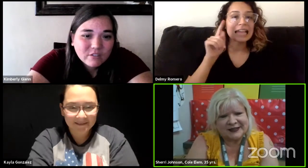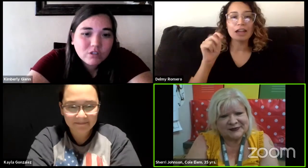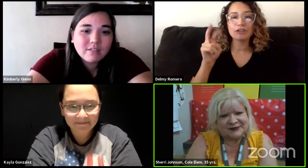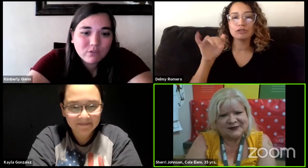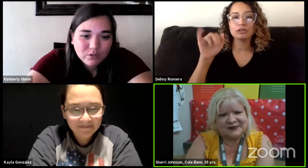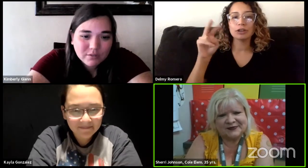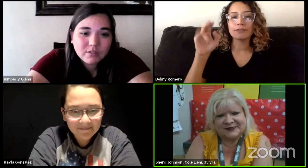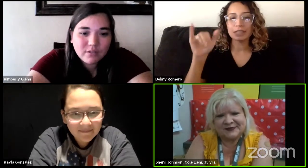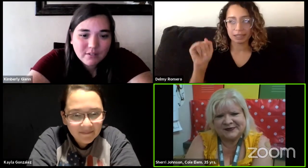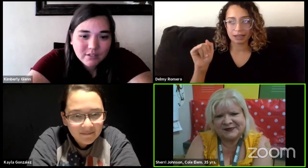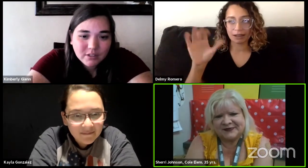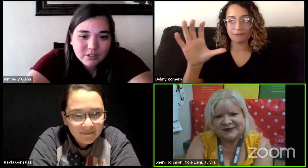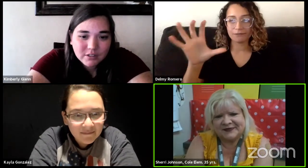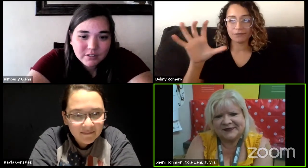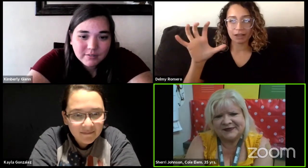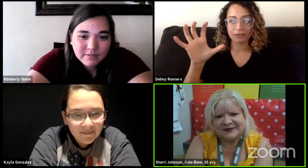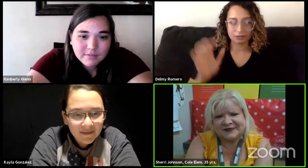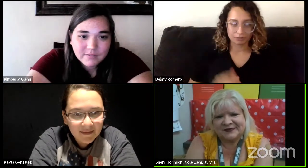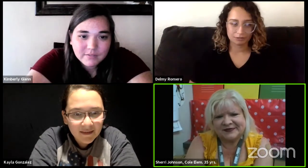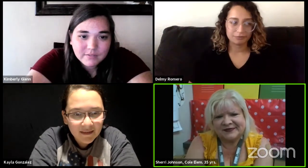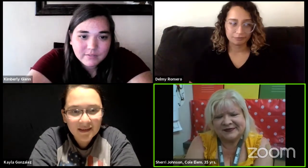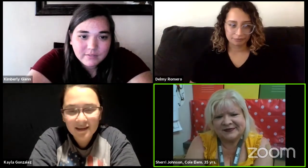500.